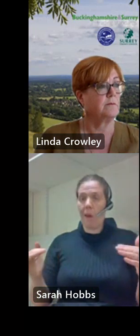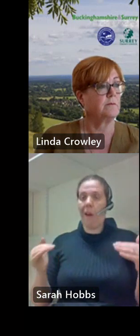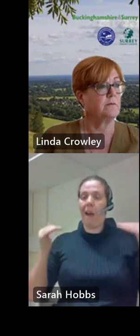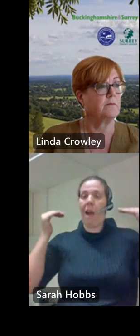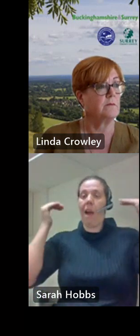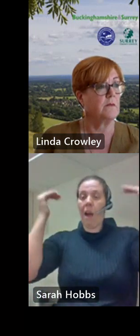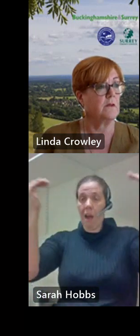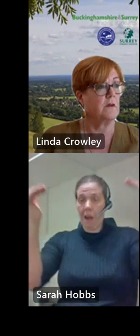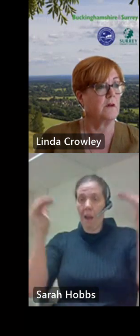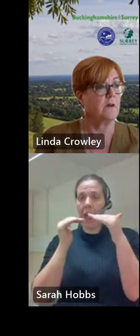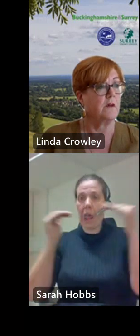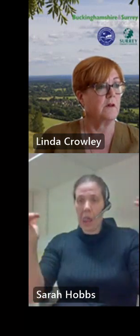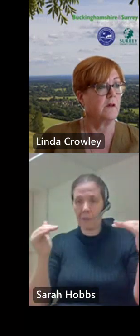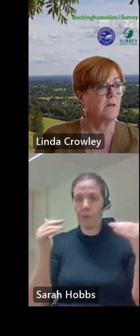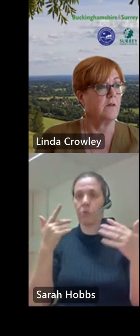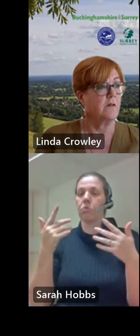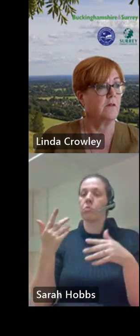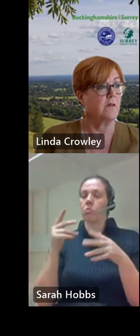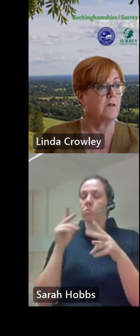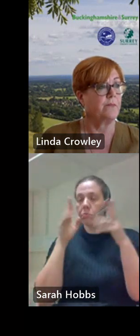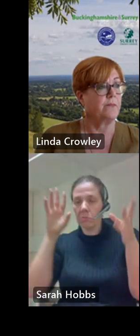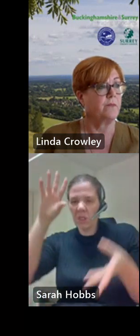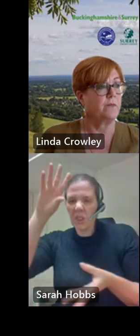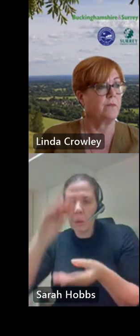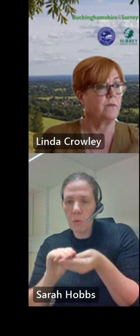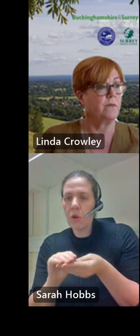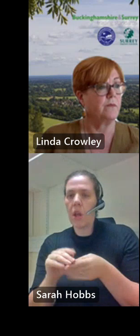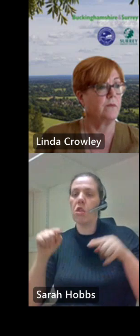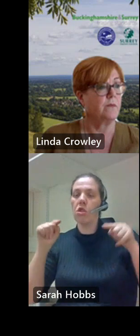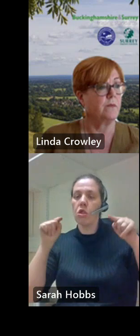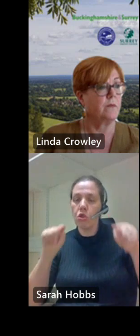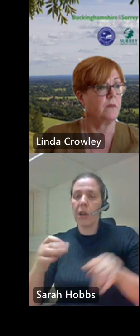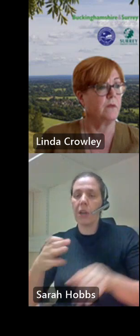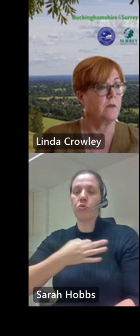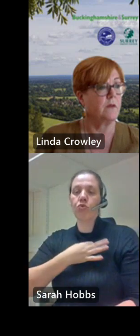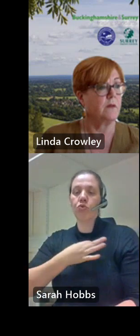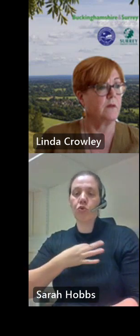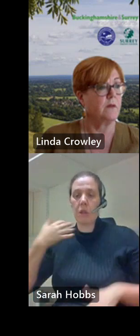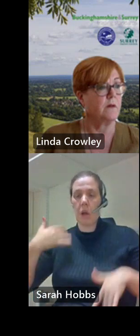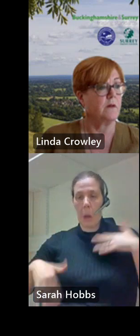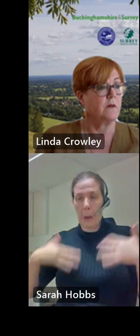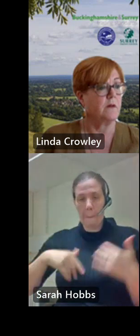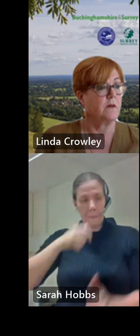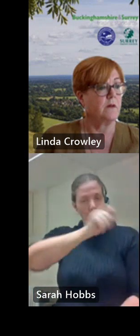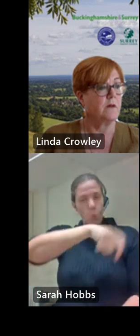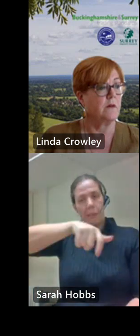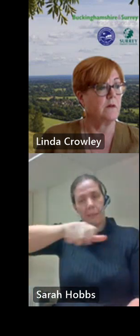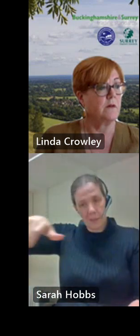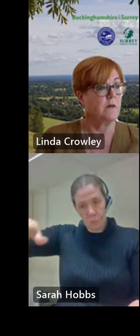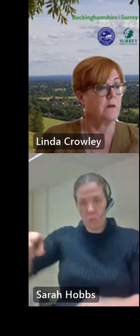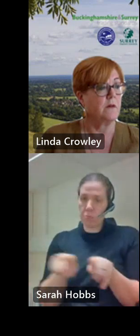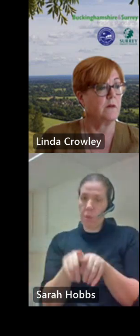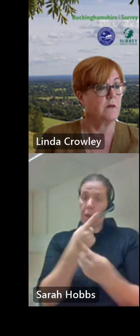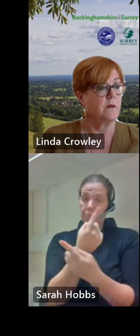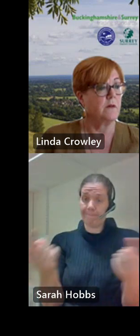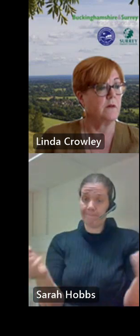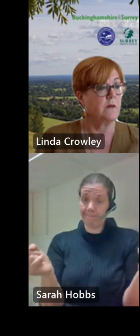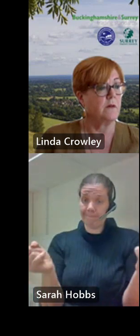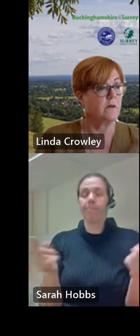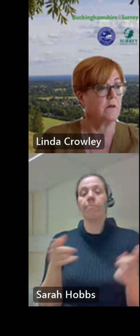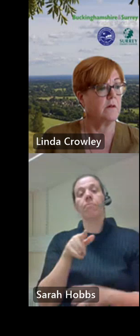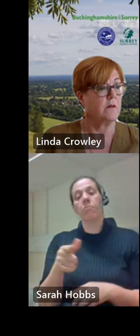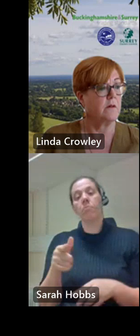overview of threat, risk and harm from the perspective to the wider community, in other words, individuals. And all